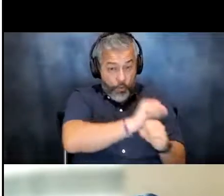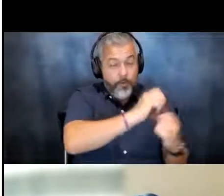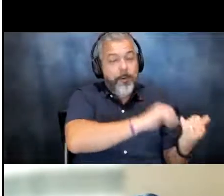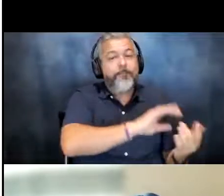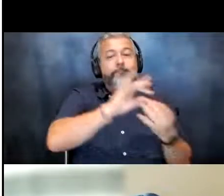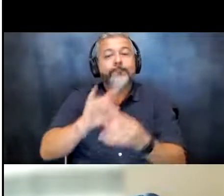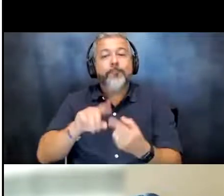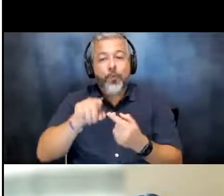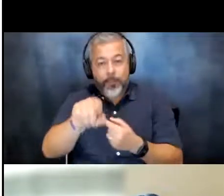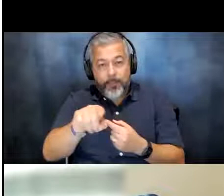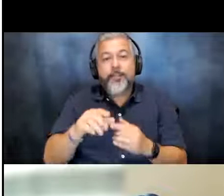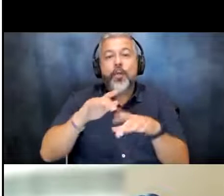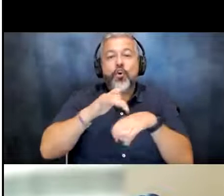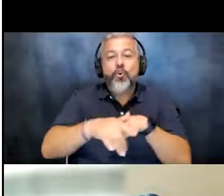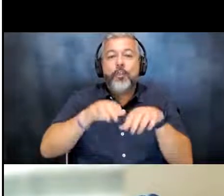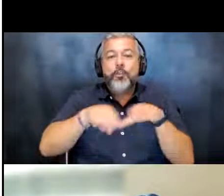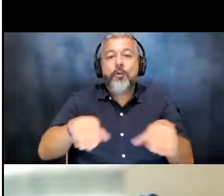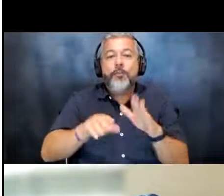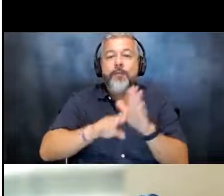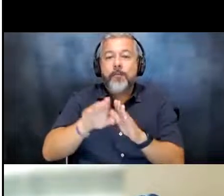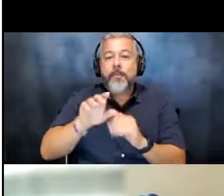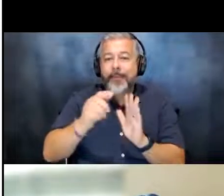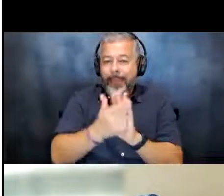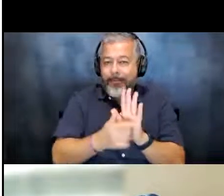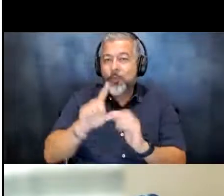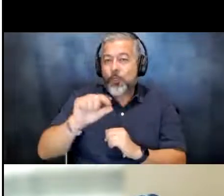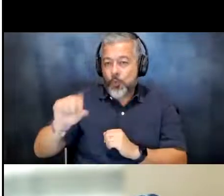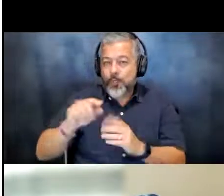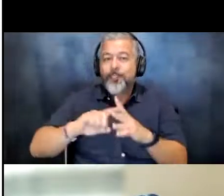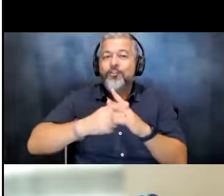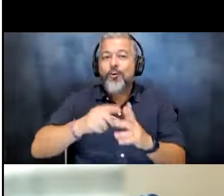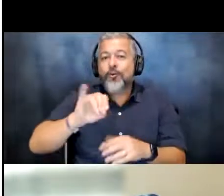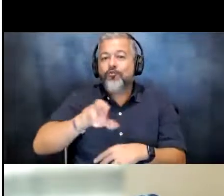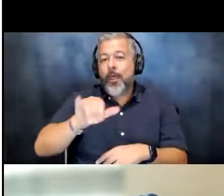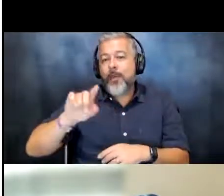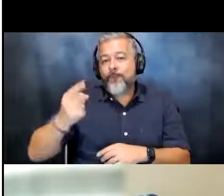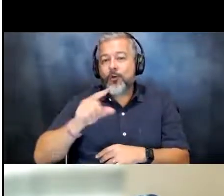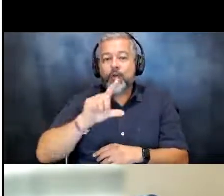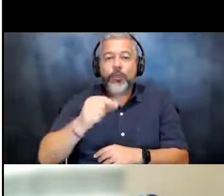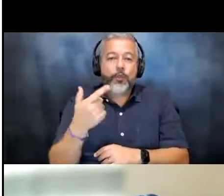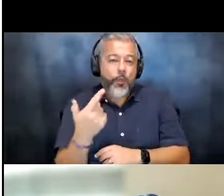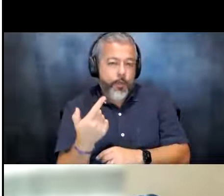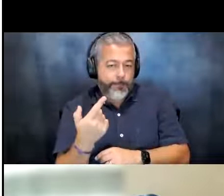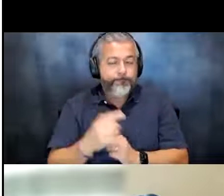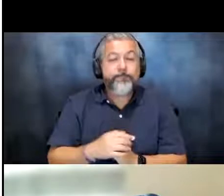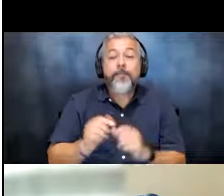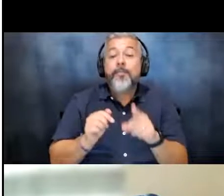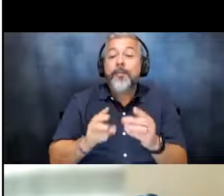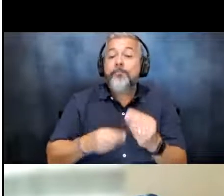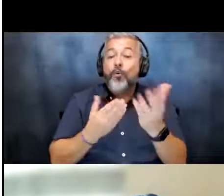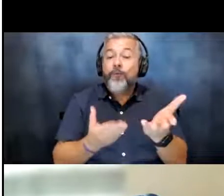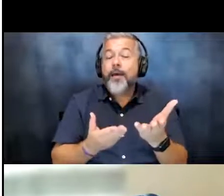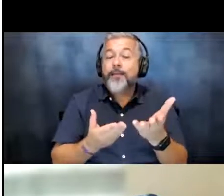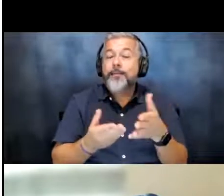of 2020 went into effect on July 1st on 2021. This provides the vehicle